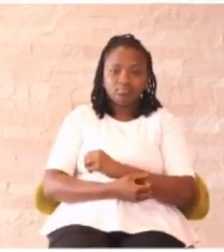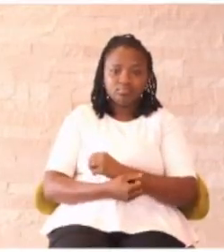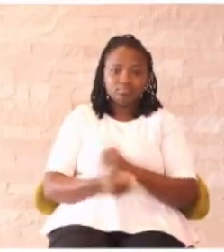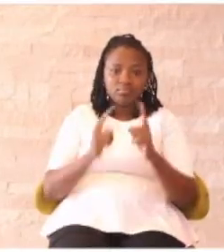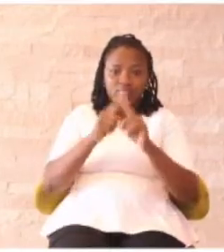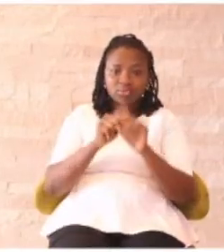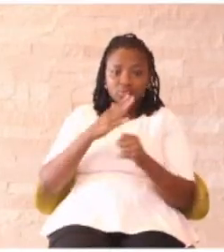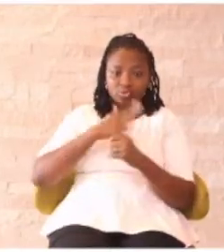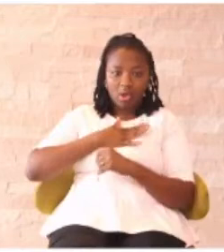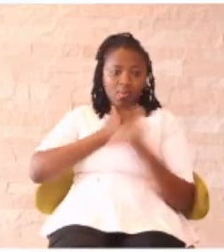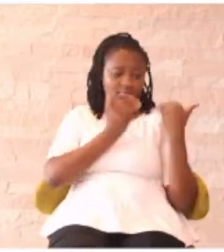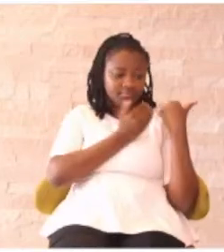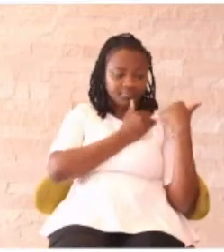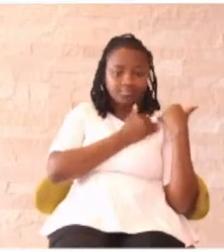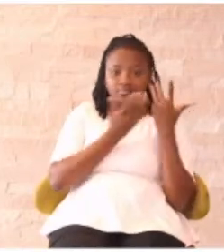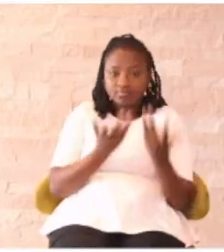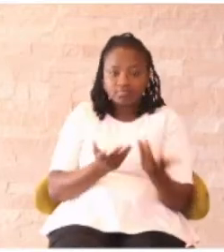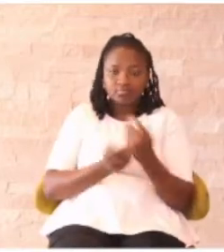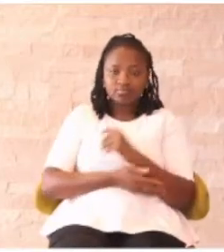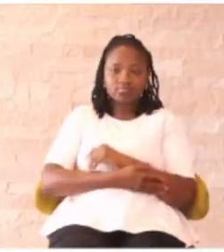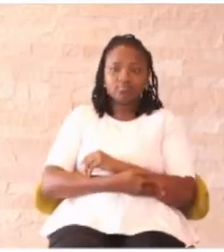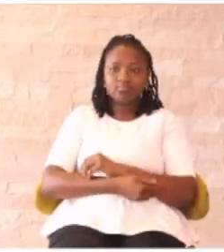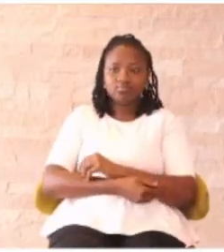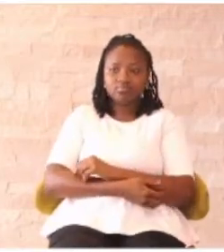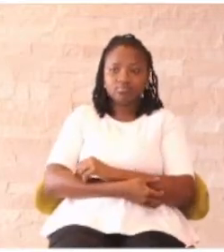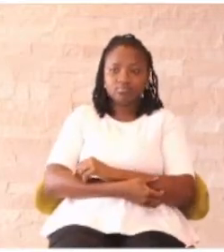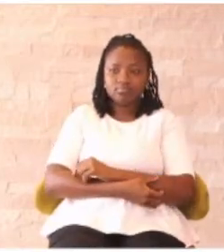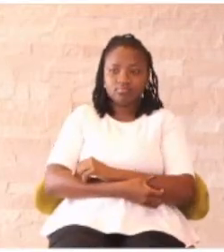to ensure that